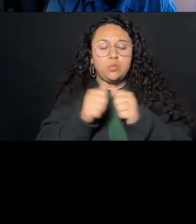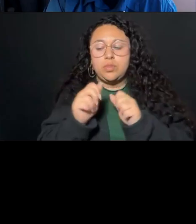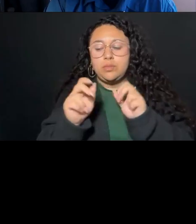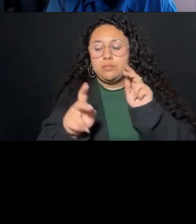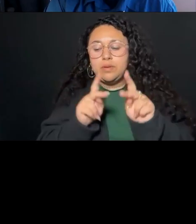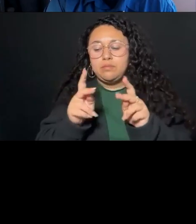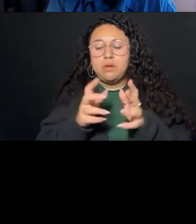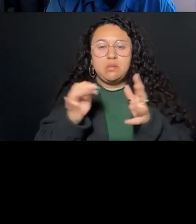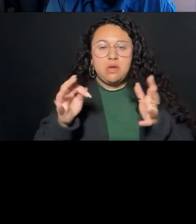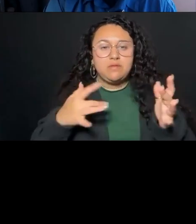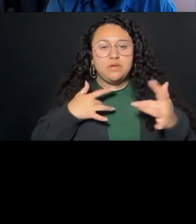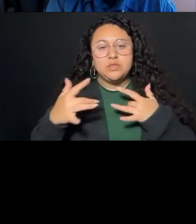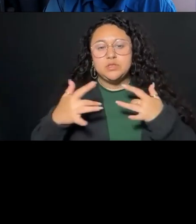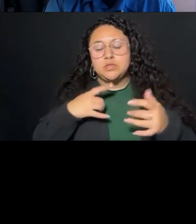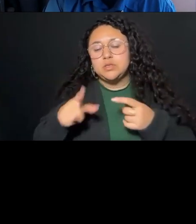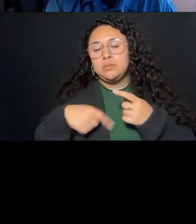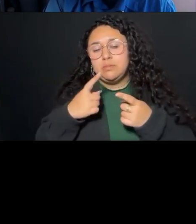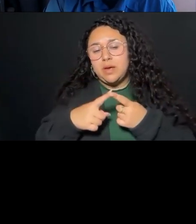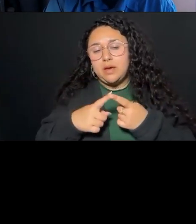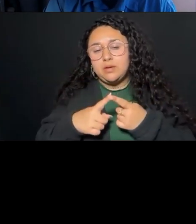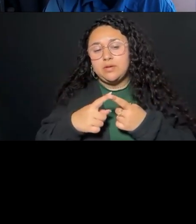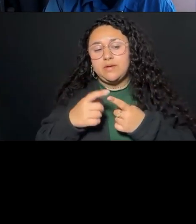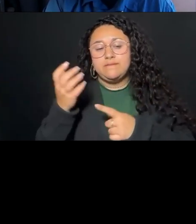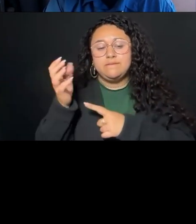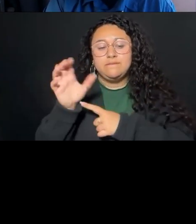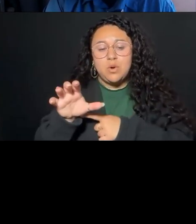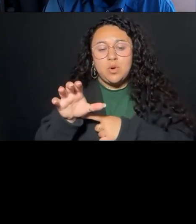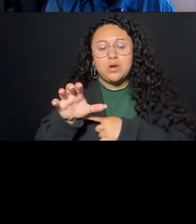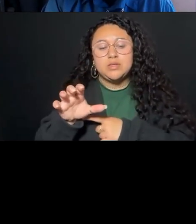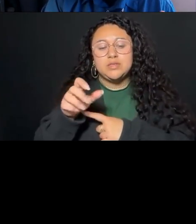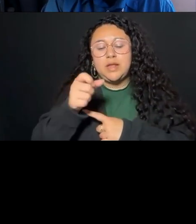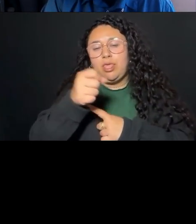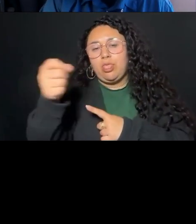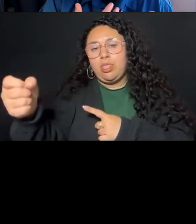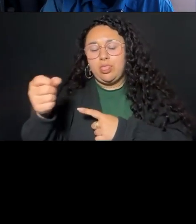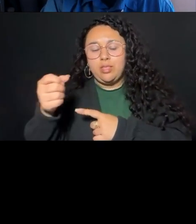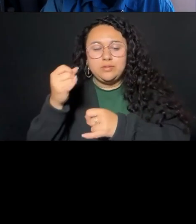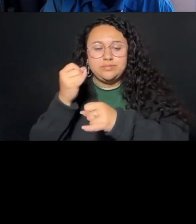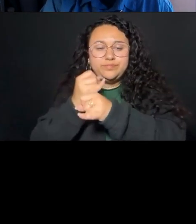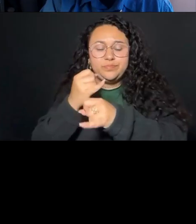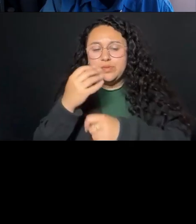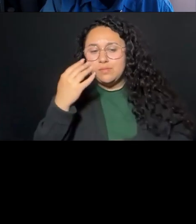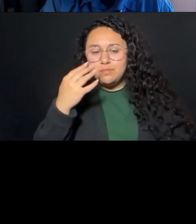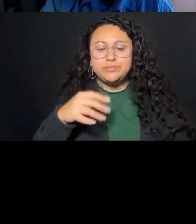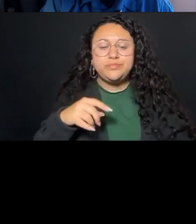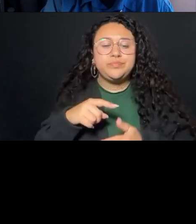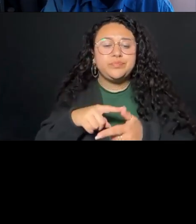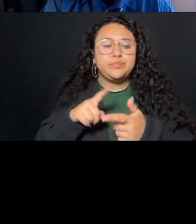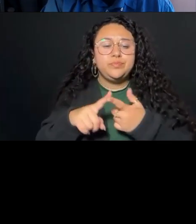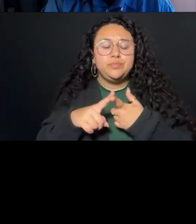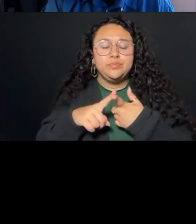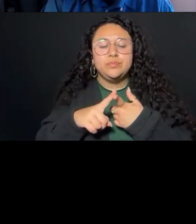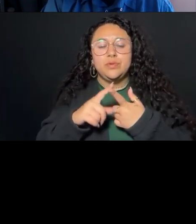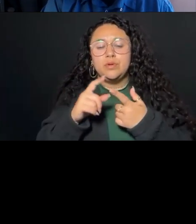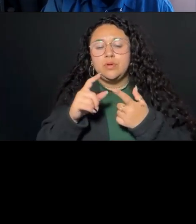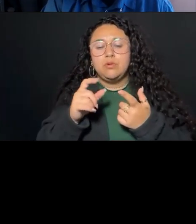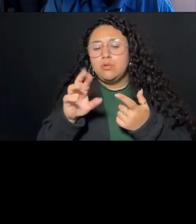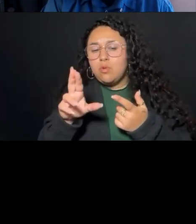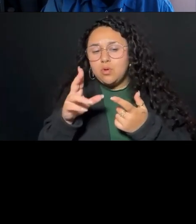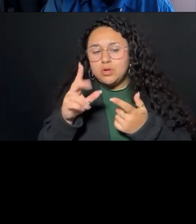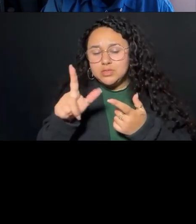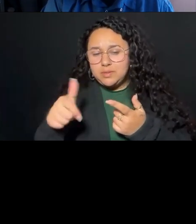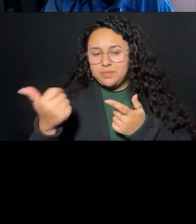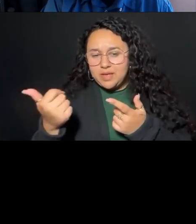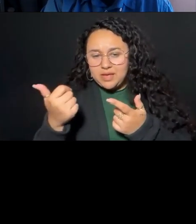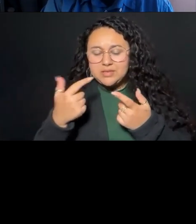can be a lot of concerns about forced institutionalization, if there's disclosure of some kind. And our world